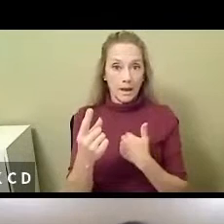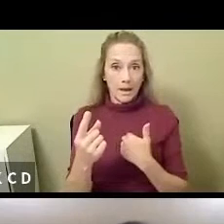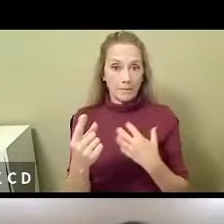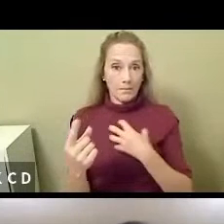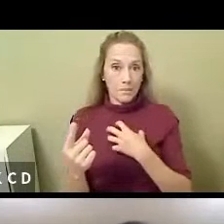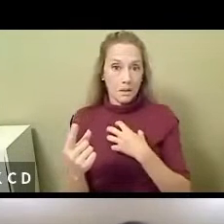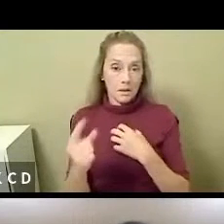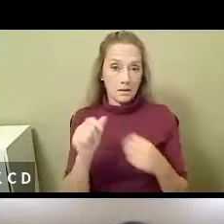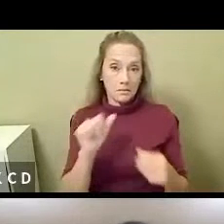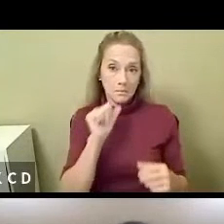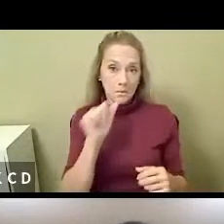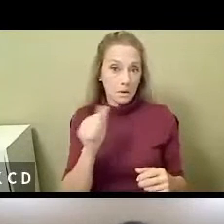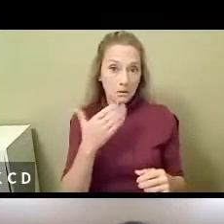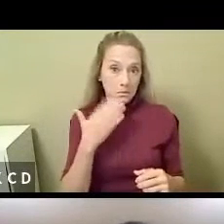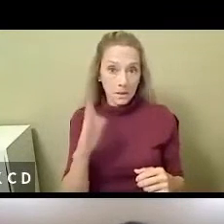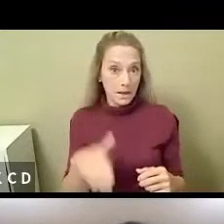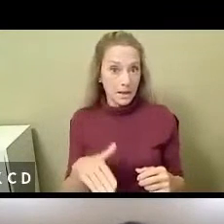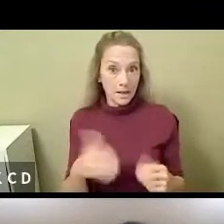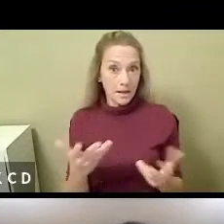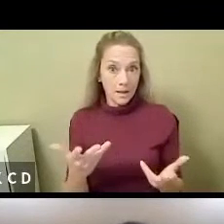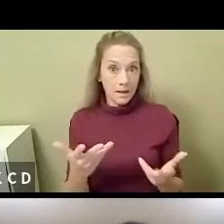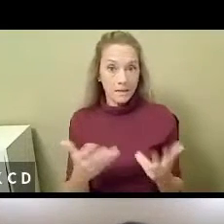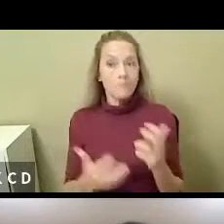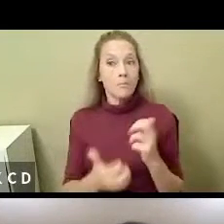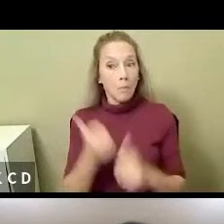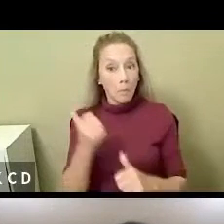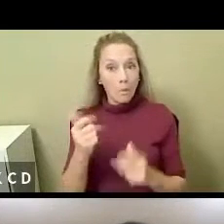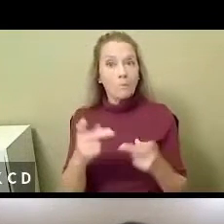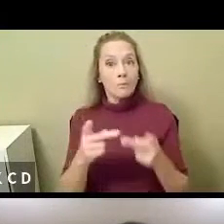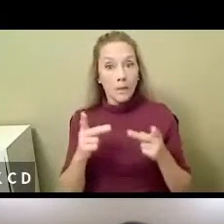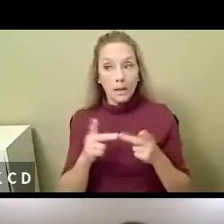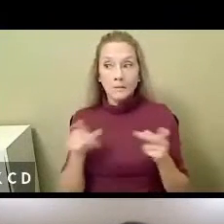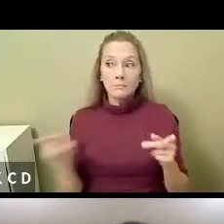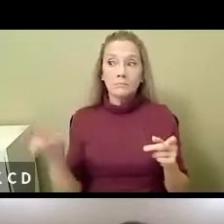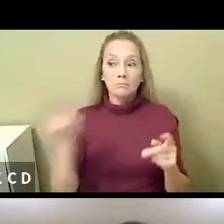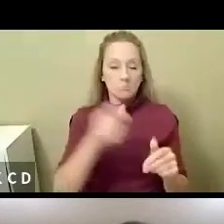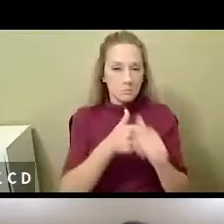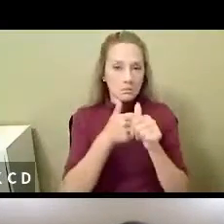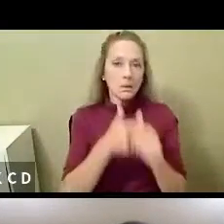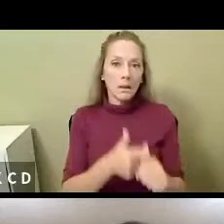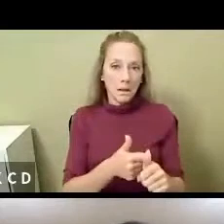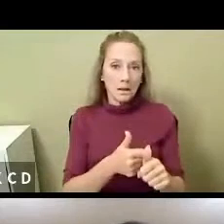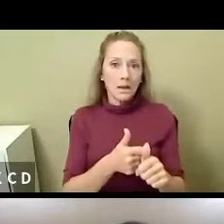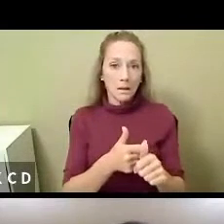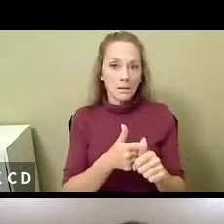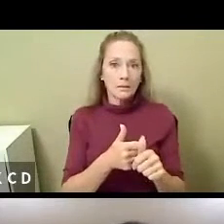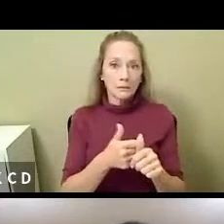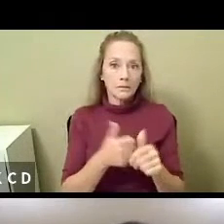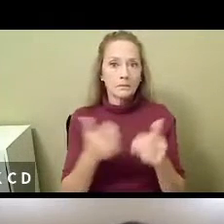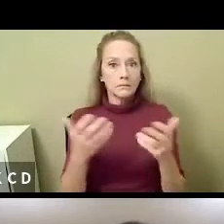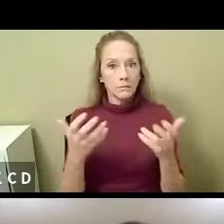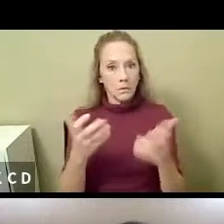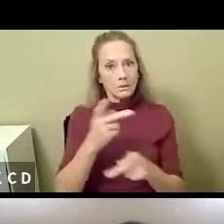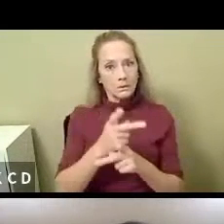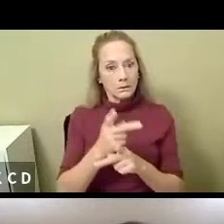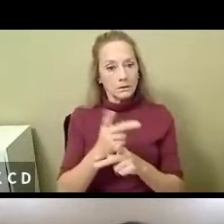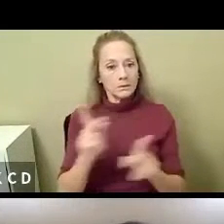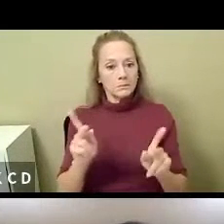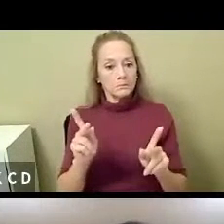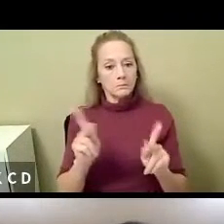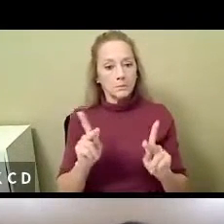that's too bad of a report. I think most places, again, are complying and wanting to keep their patrons and the